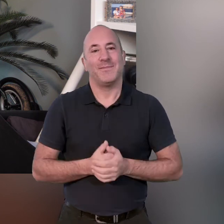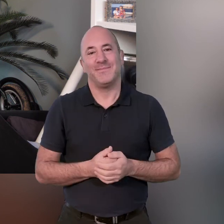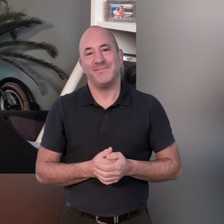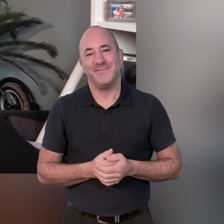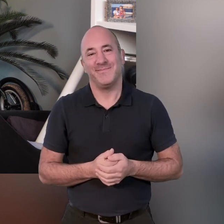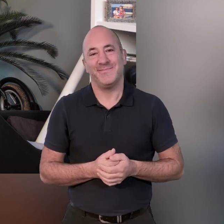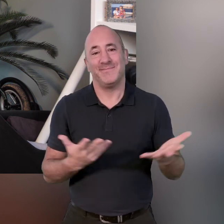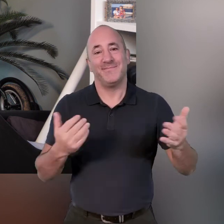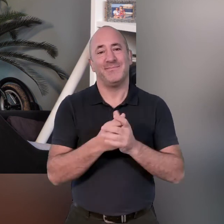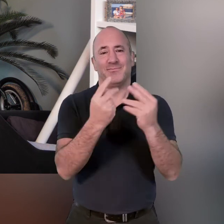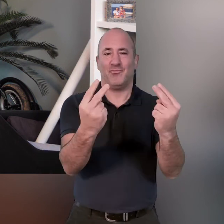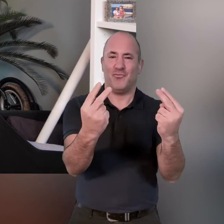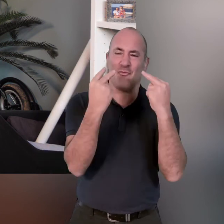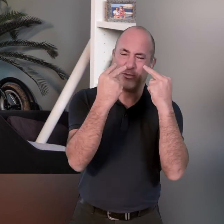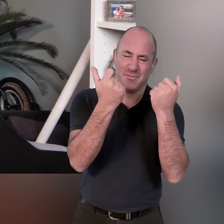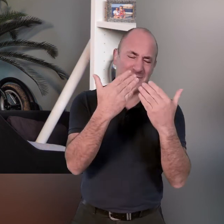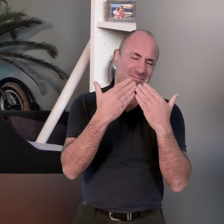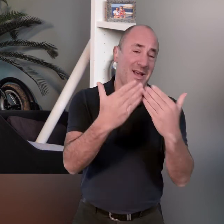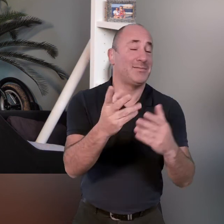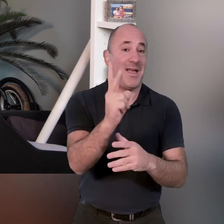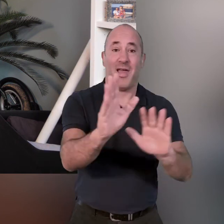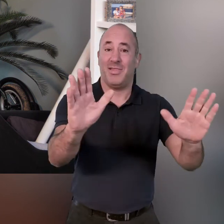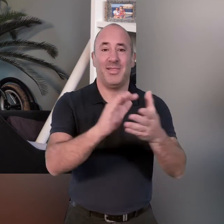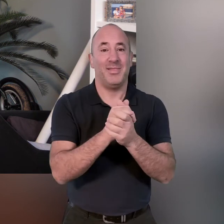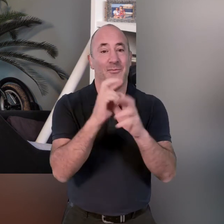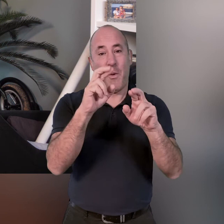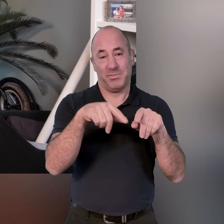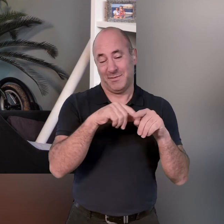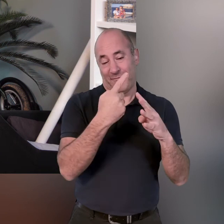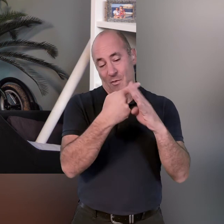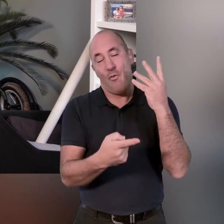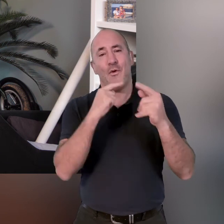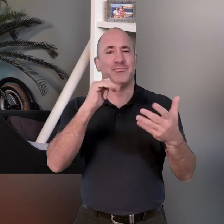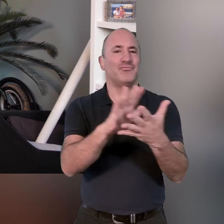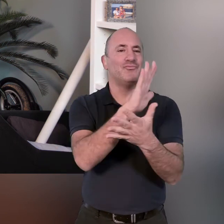than one. So again, guys, thank you so much for watching. I really hope you